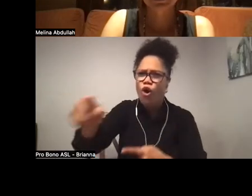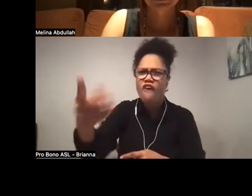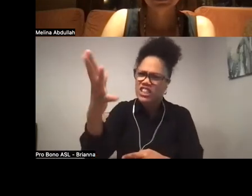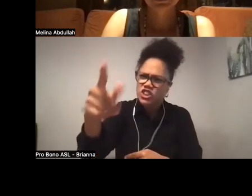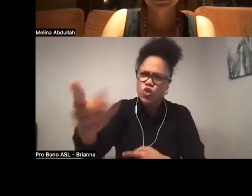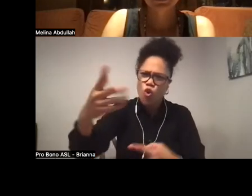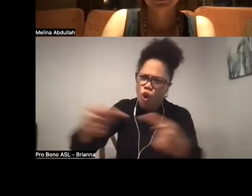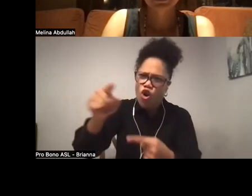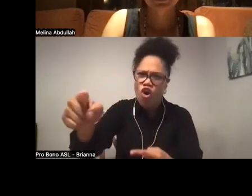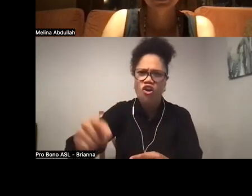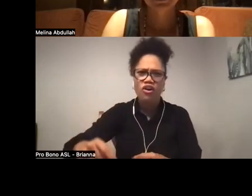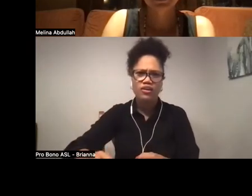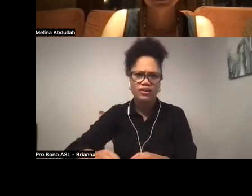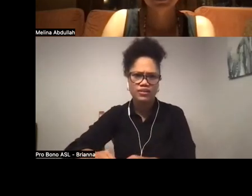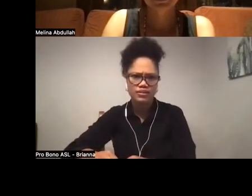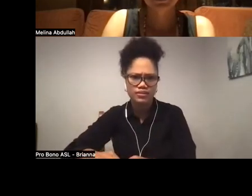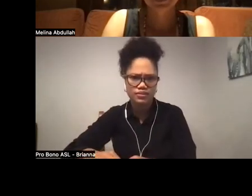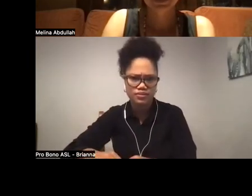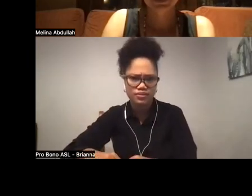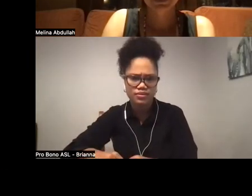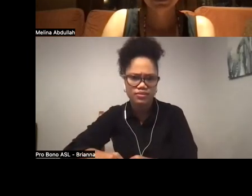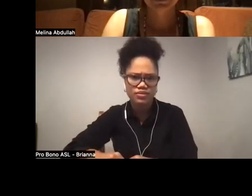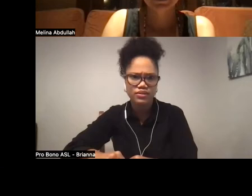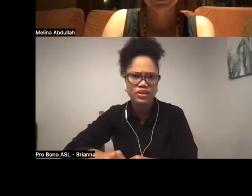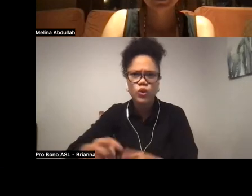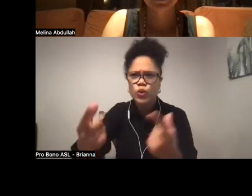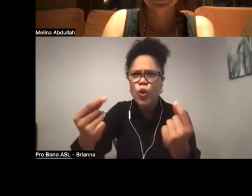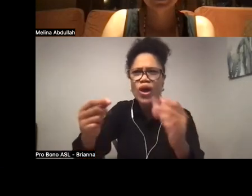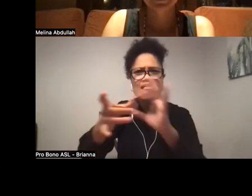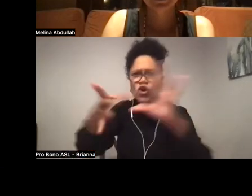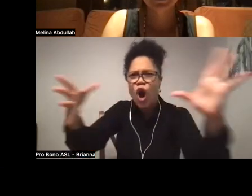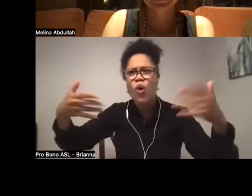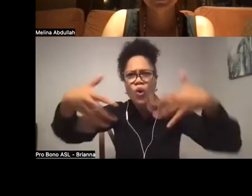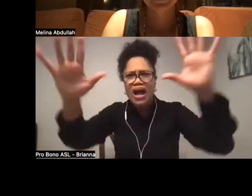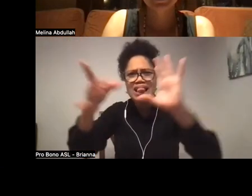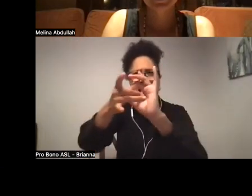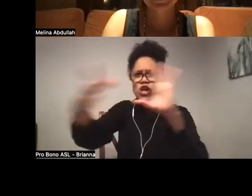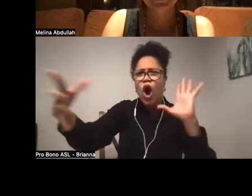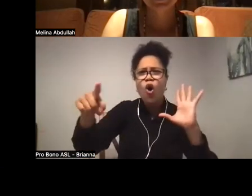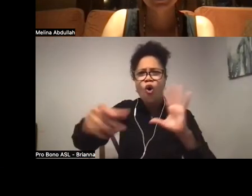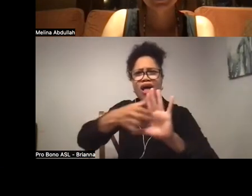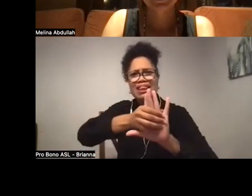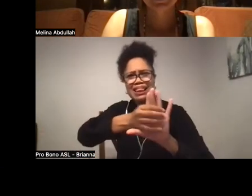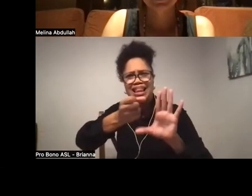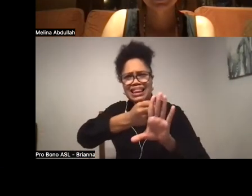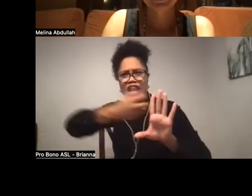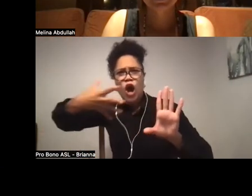Let her go. Let her go, bro. Let her go. You're hurting me. Let her go.